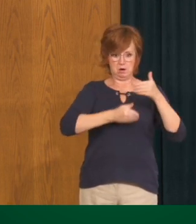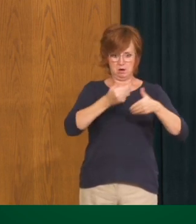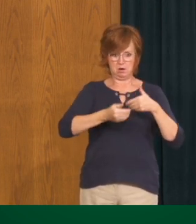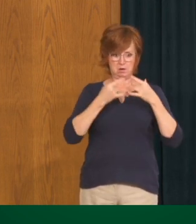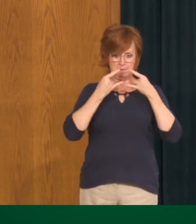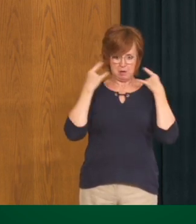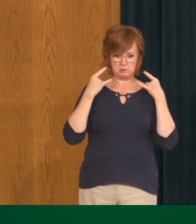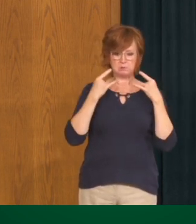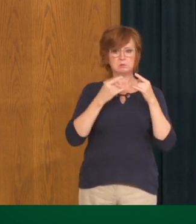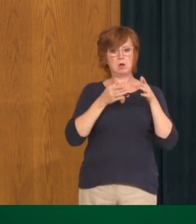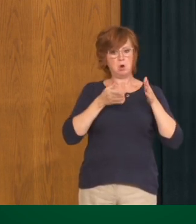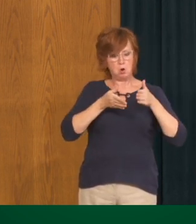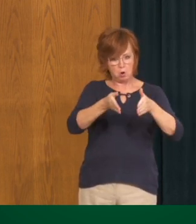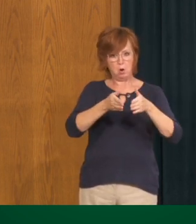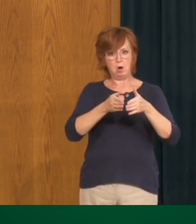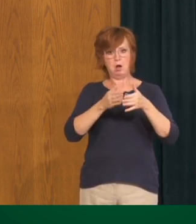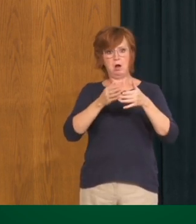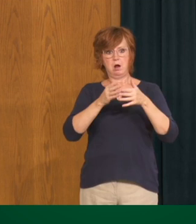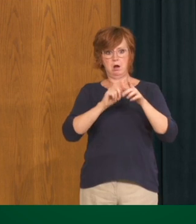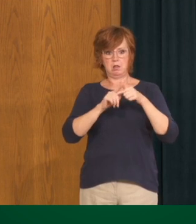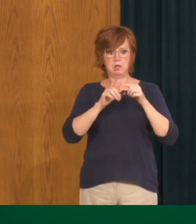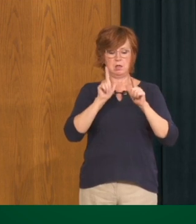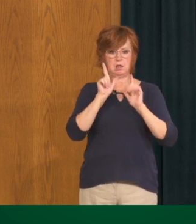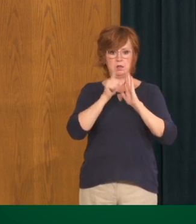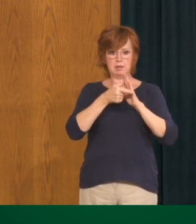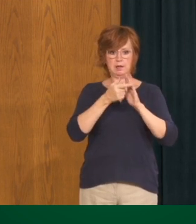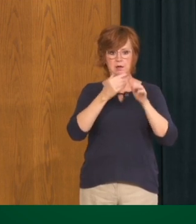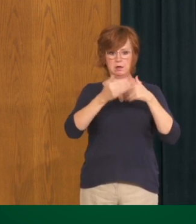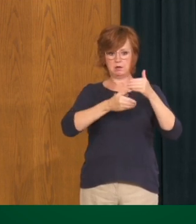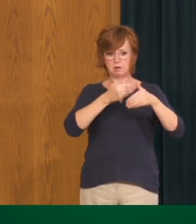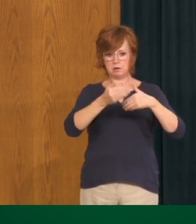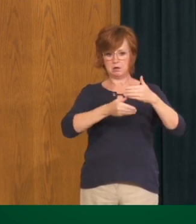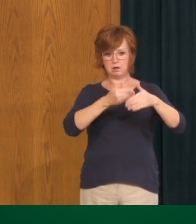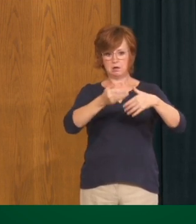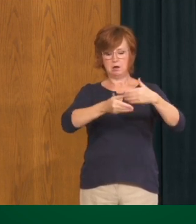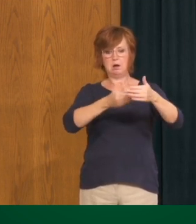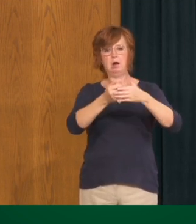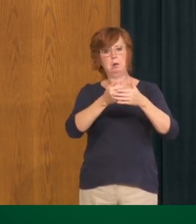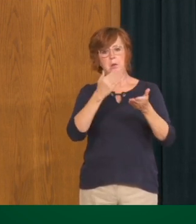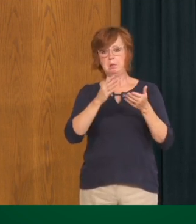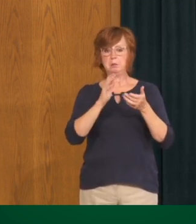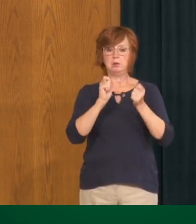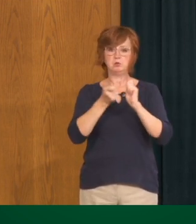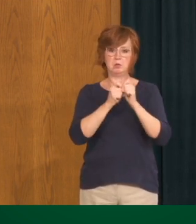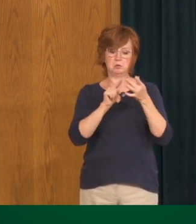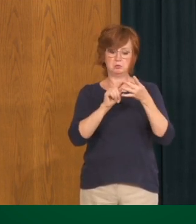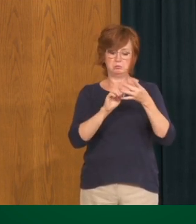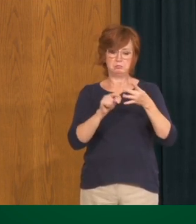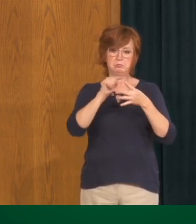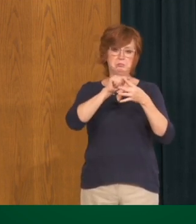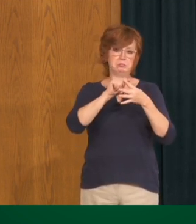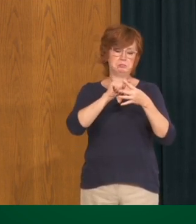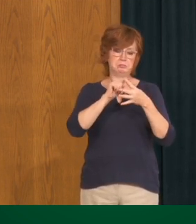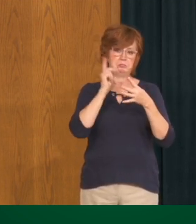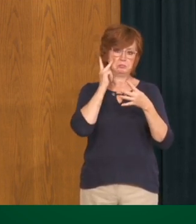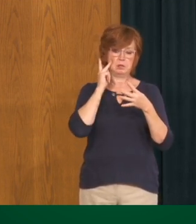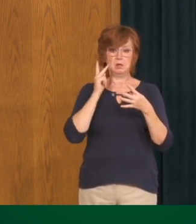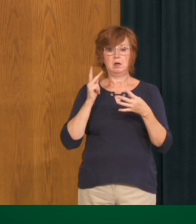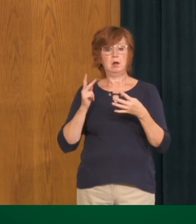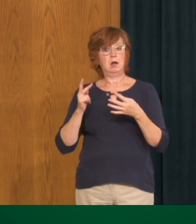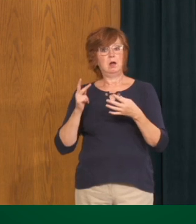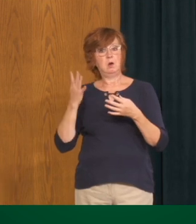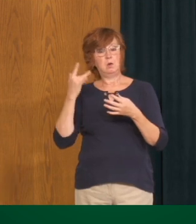settle down. And similarly, for some of the larger schools, they can look at, initially where